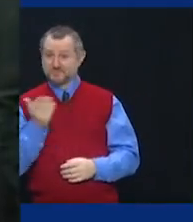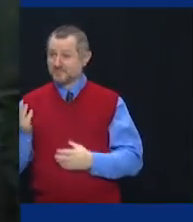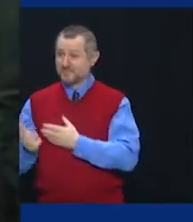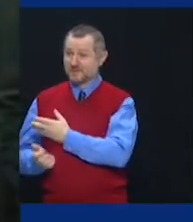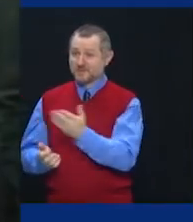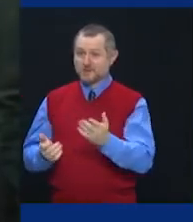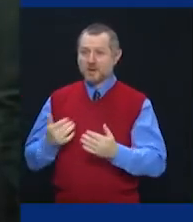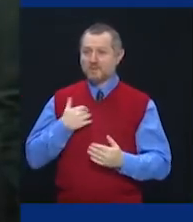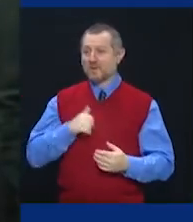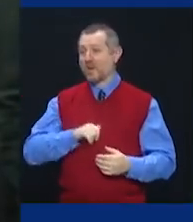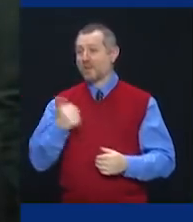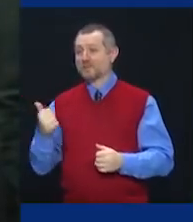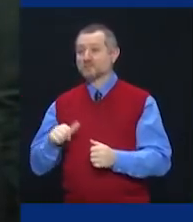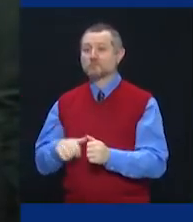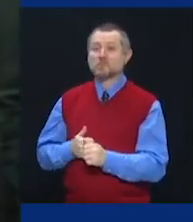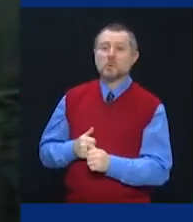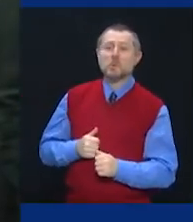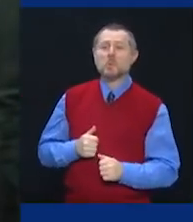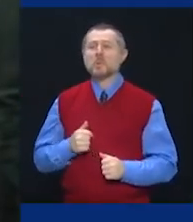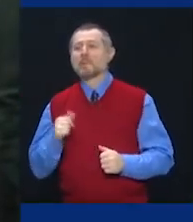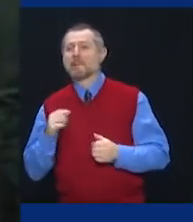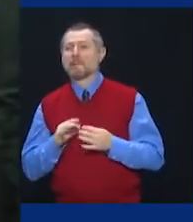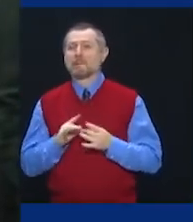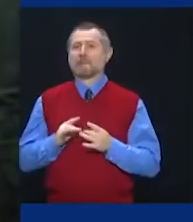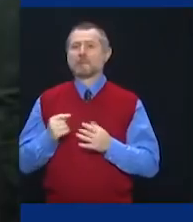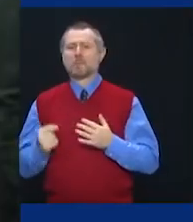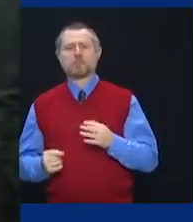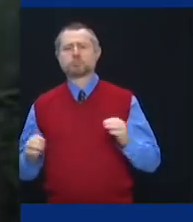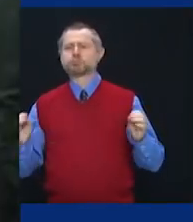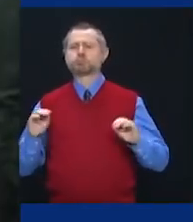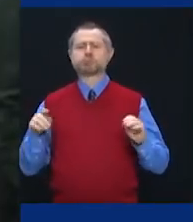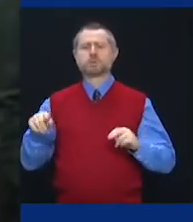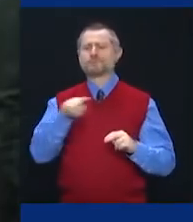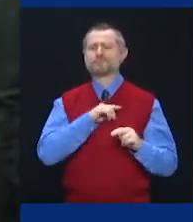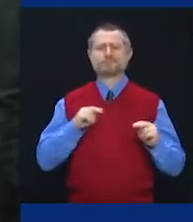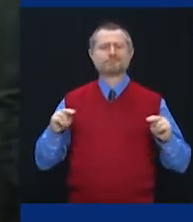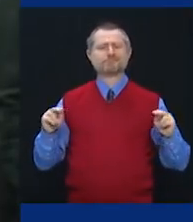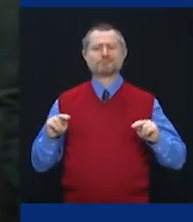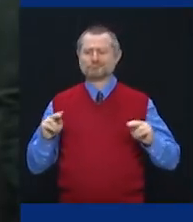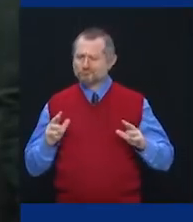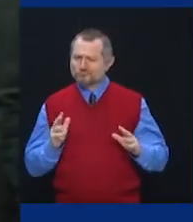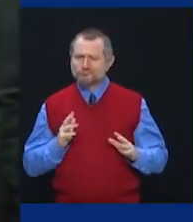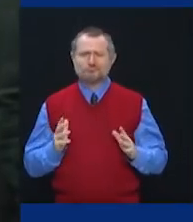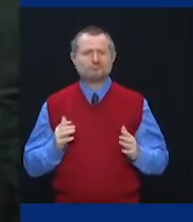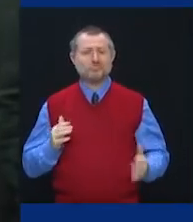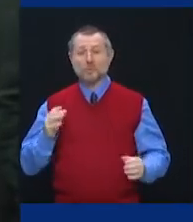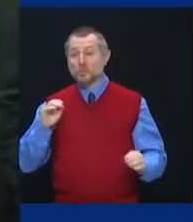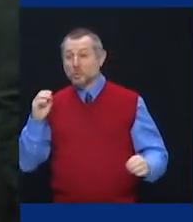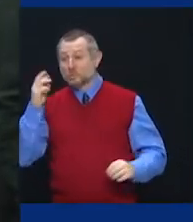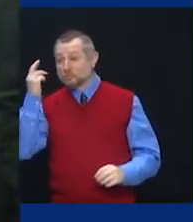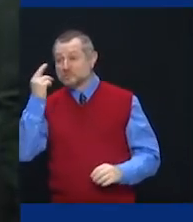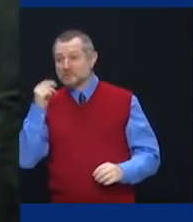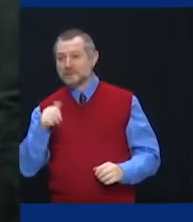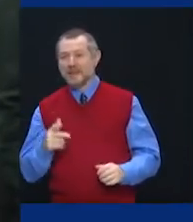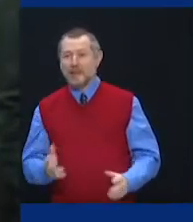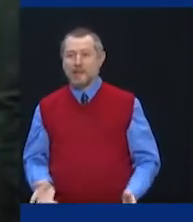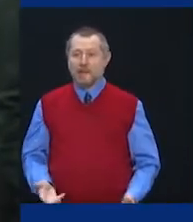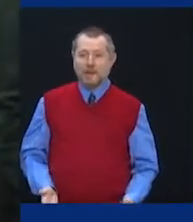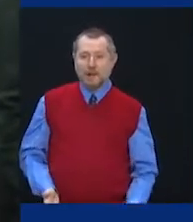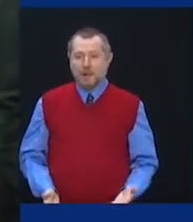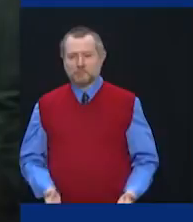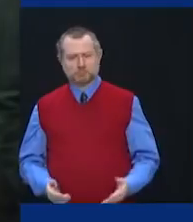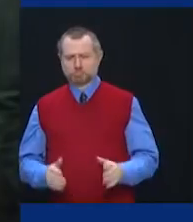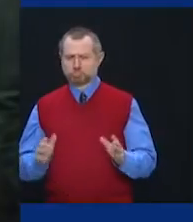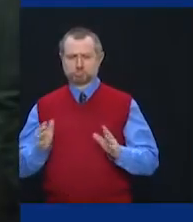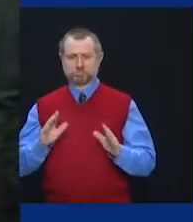other possible agenda, no other possible reason to